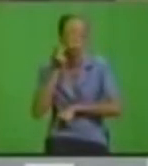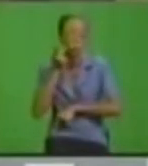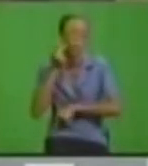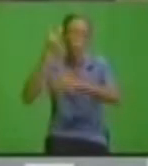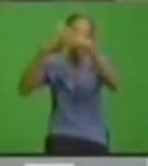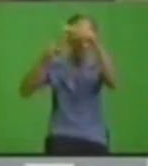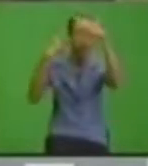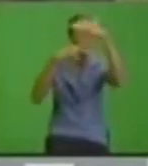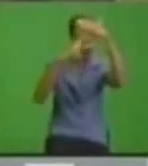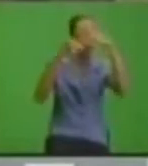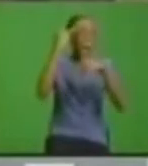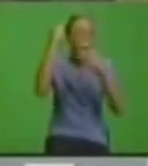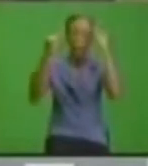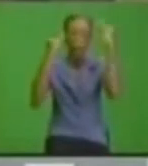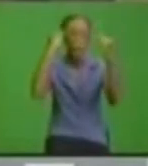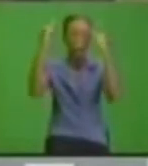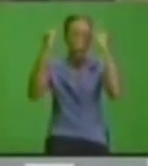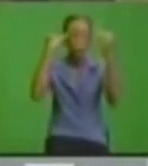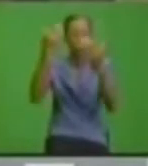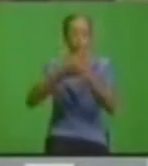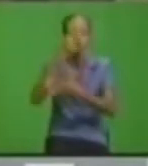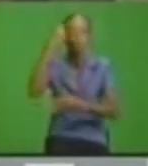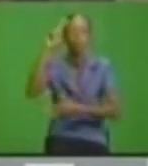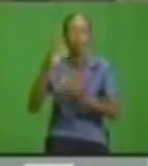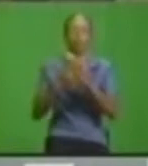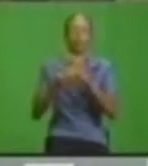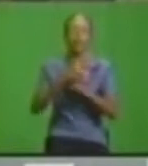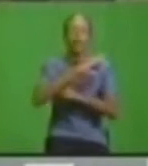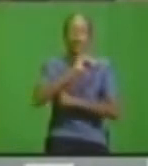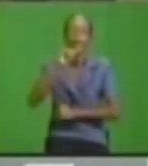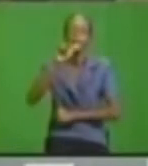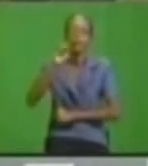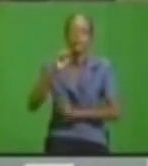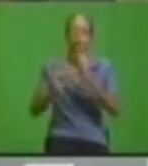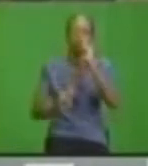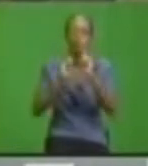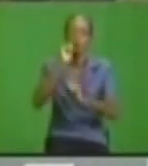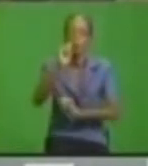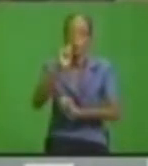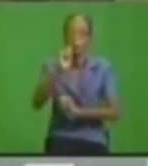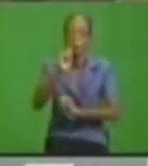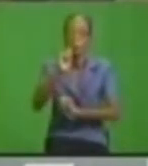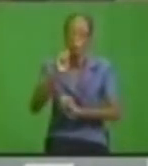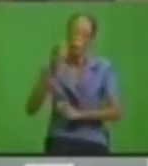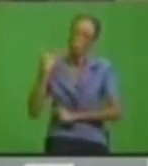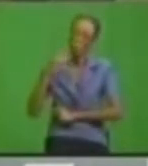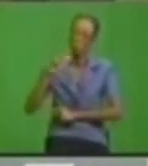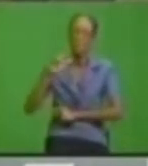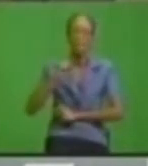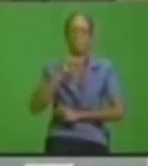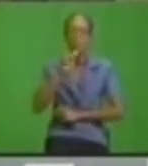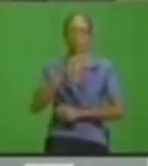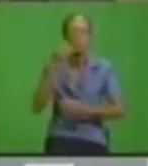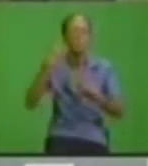visionary and pioneering work in the oil and gas industry that led to the monetization of our natural gas reserves,